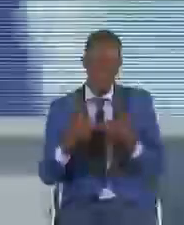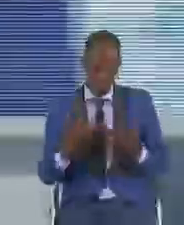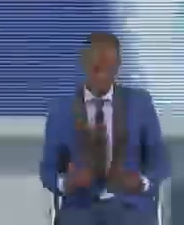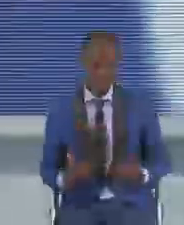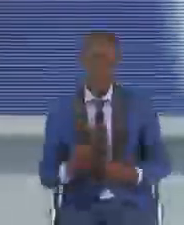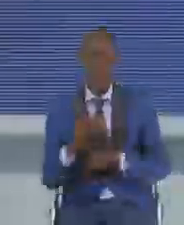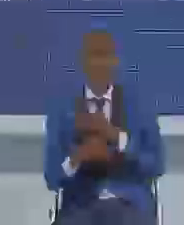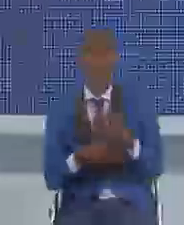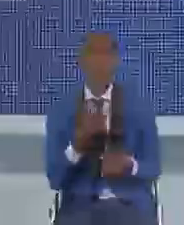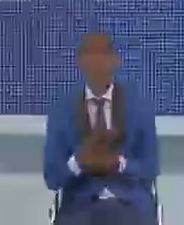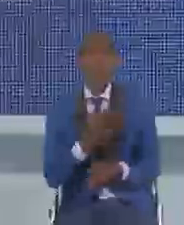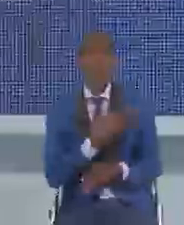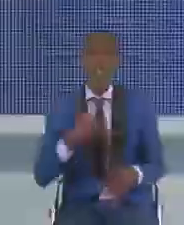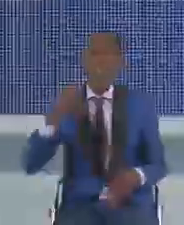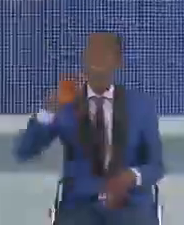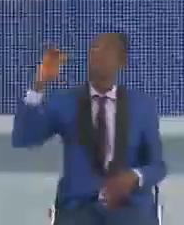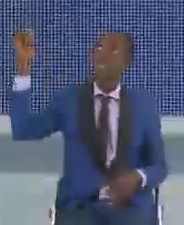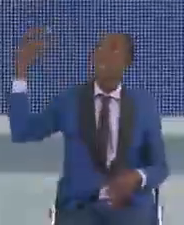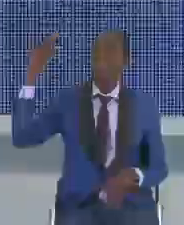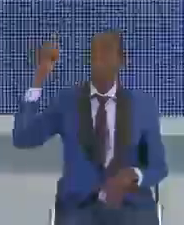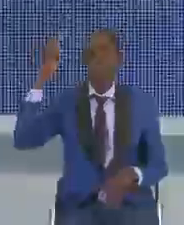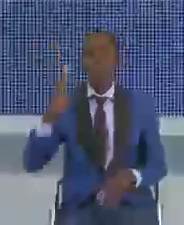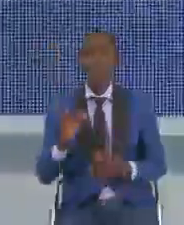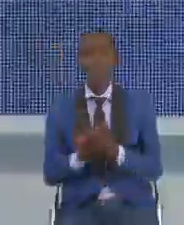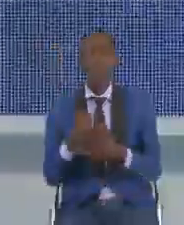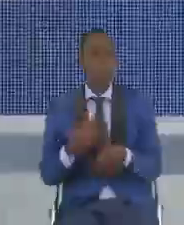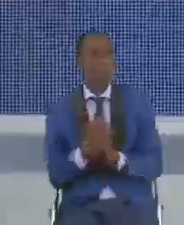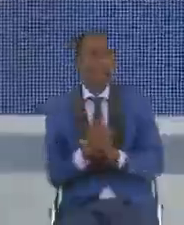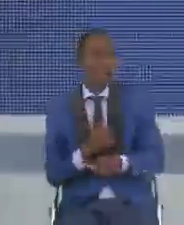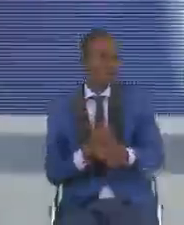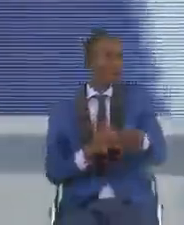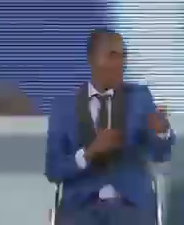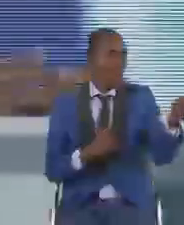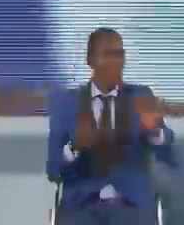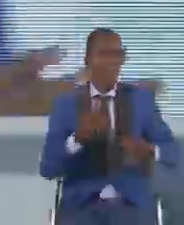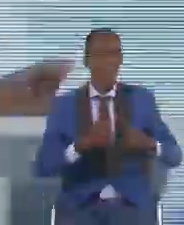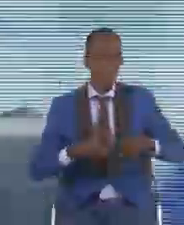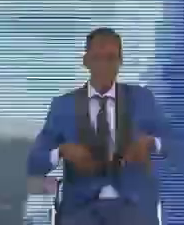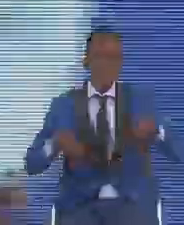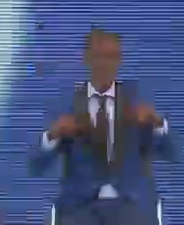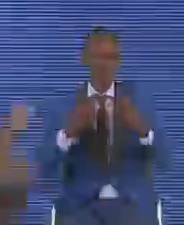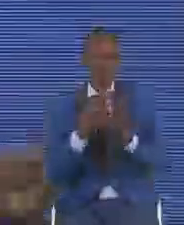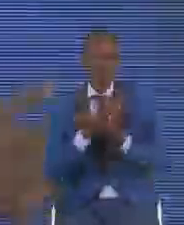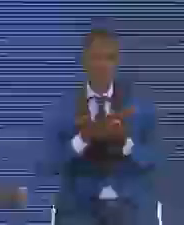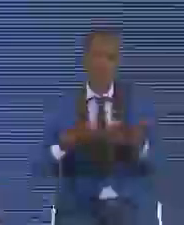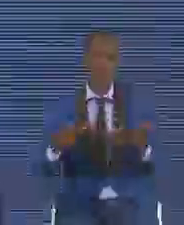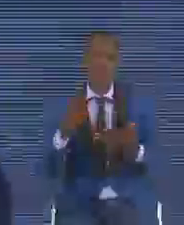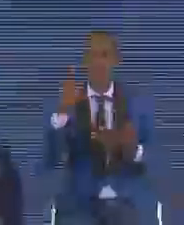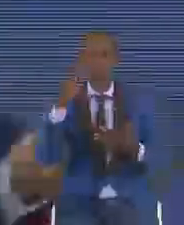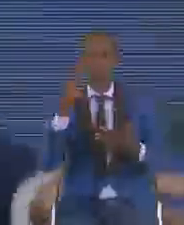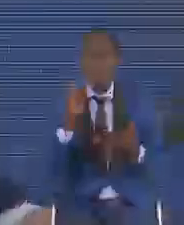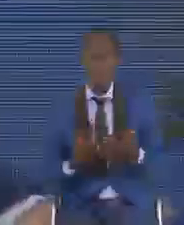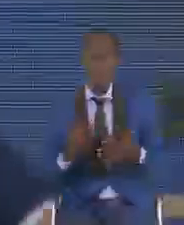world. And the grace of God that makes other people to live godly, righteous